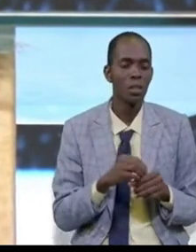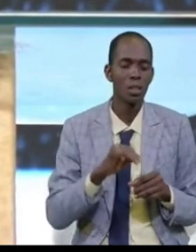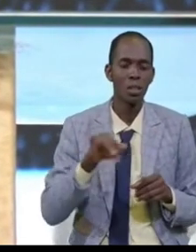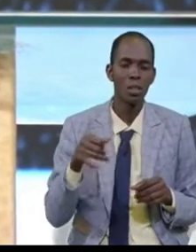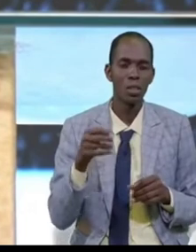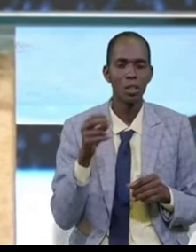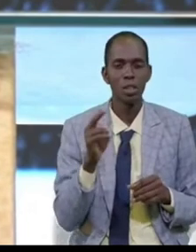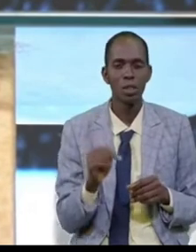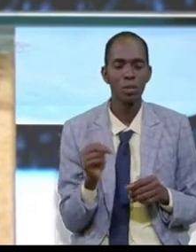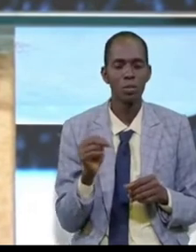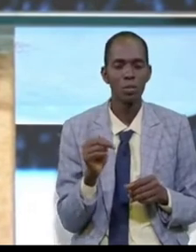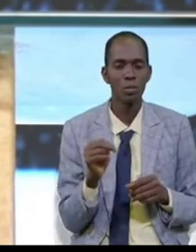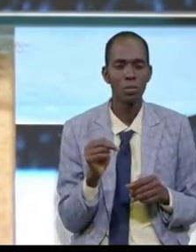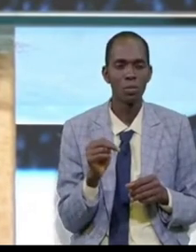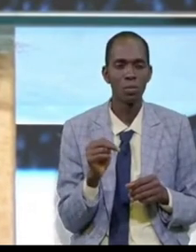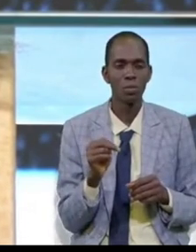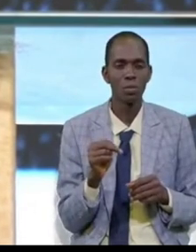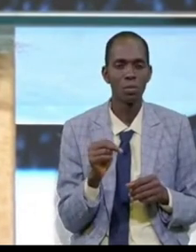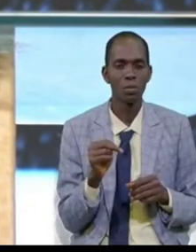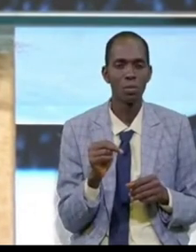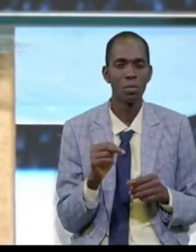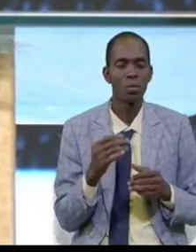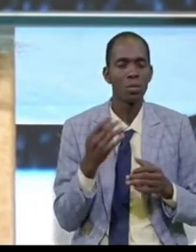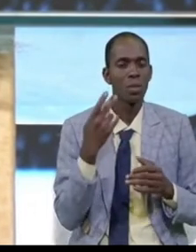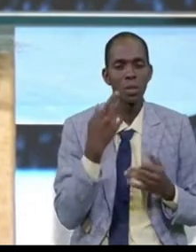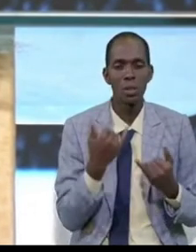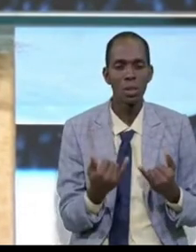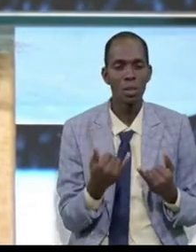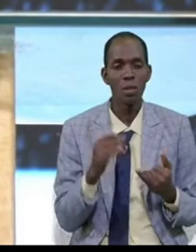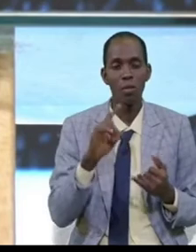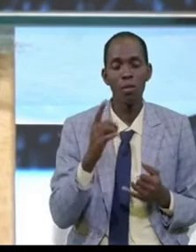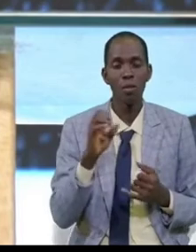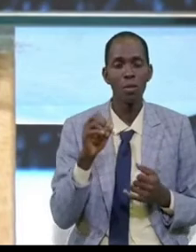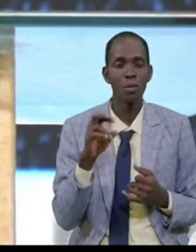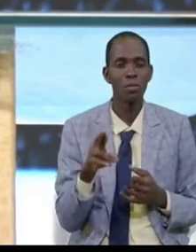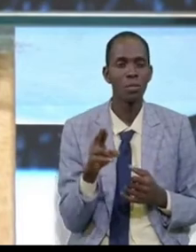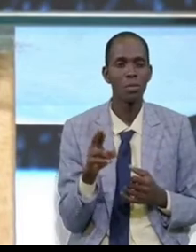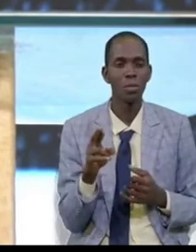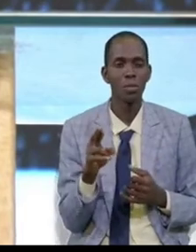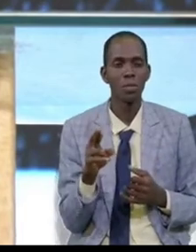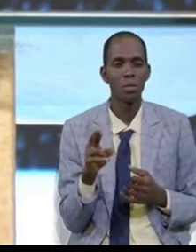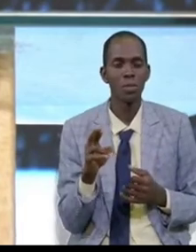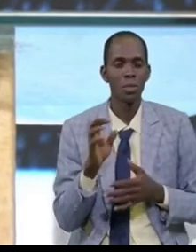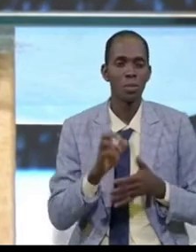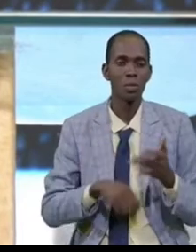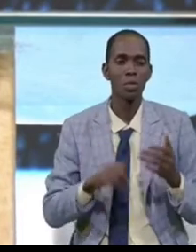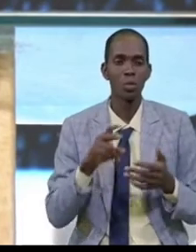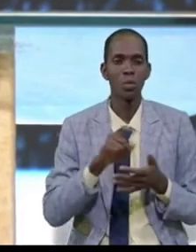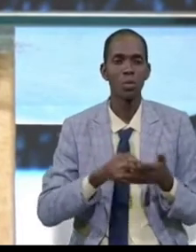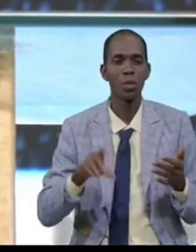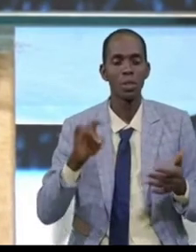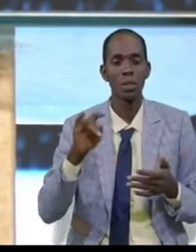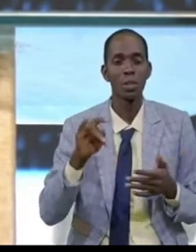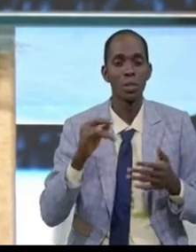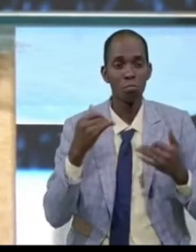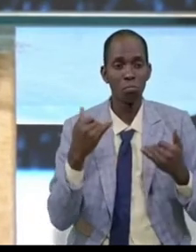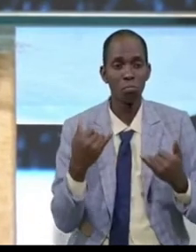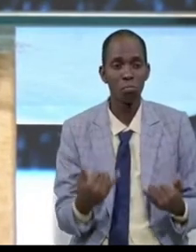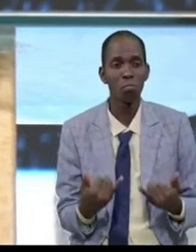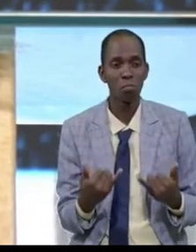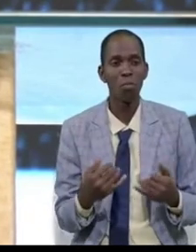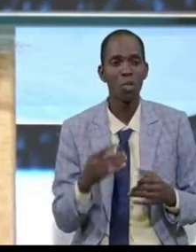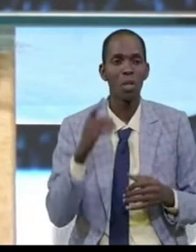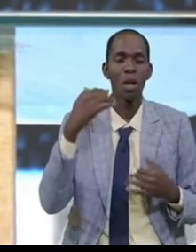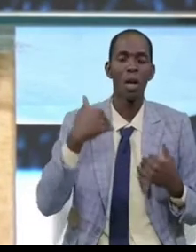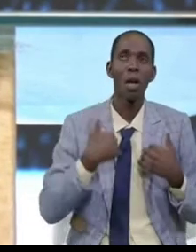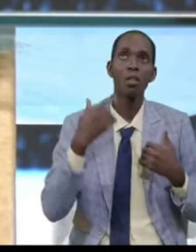But now, as God set the members, every one of them in